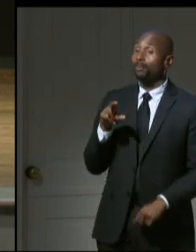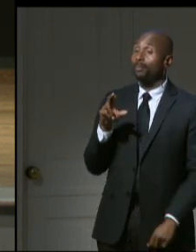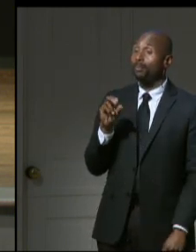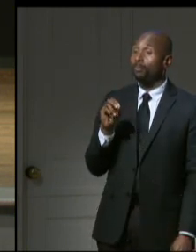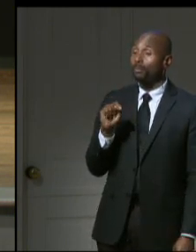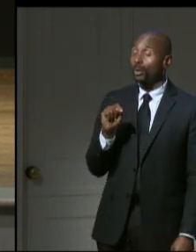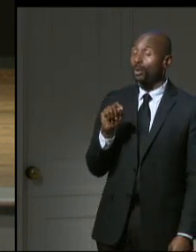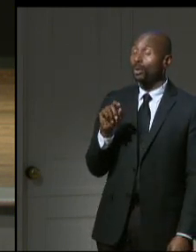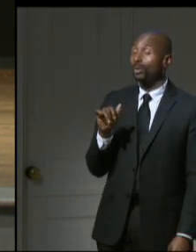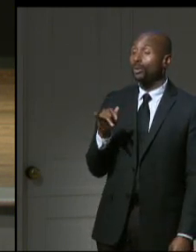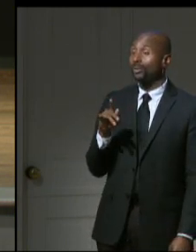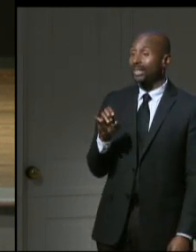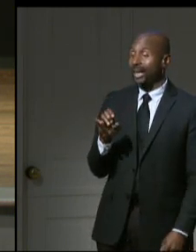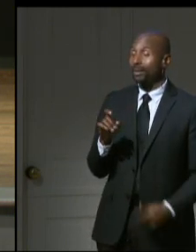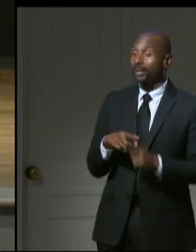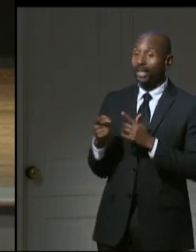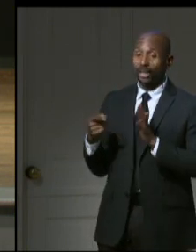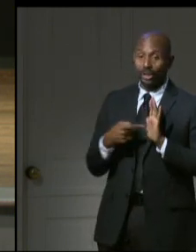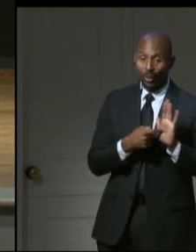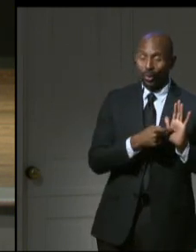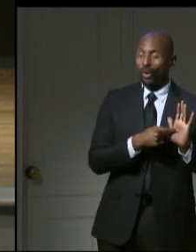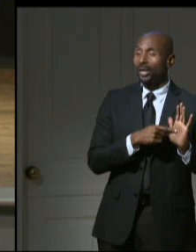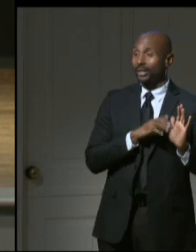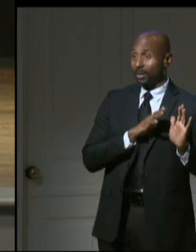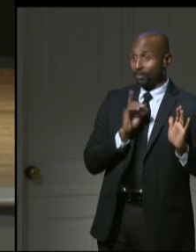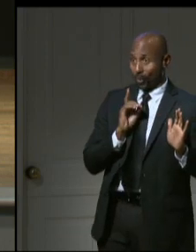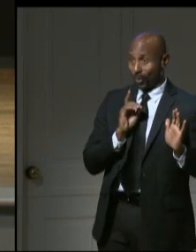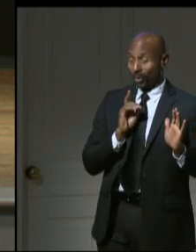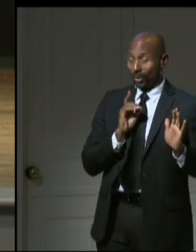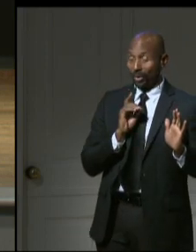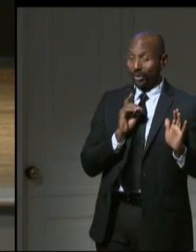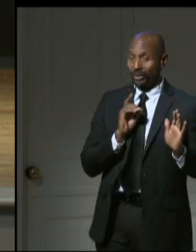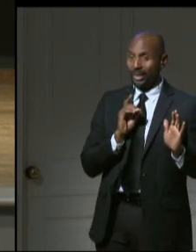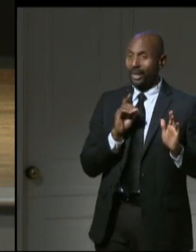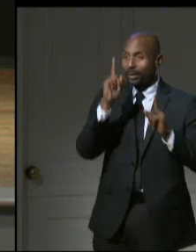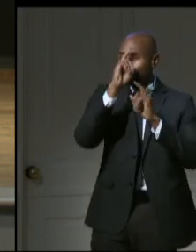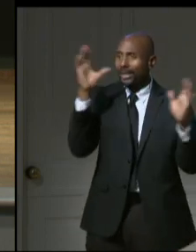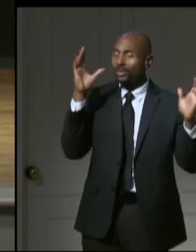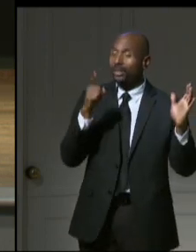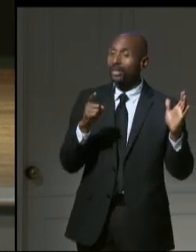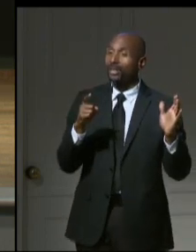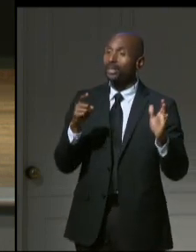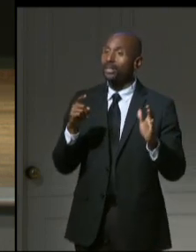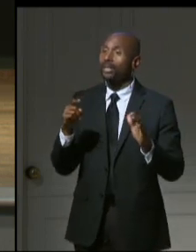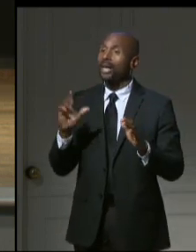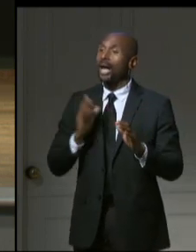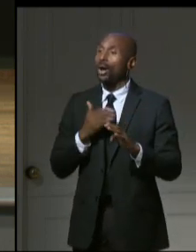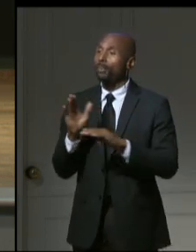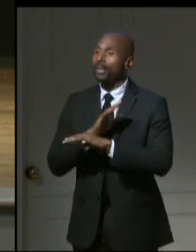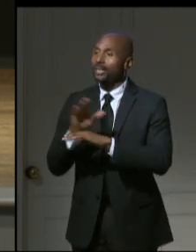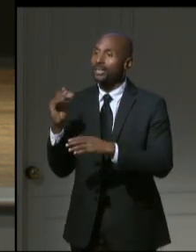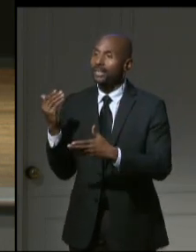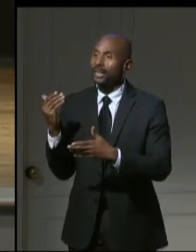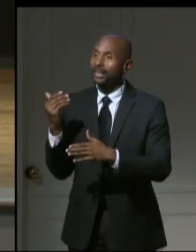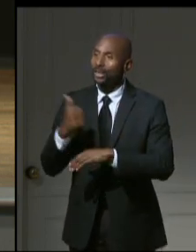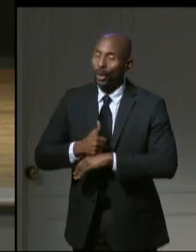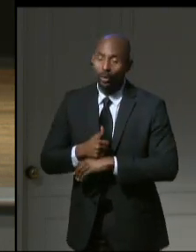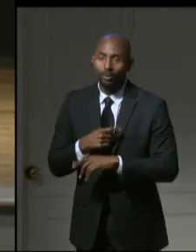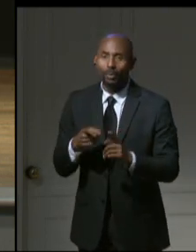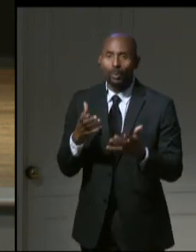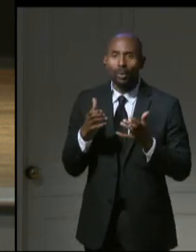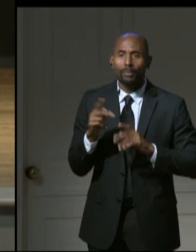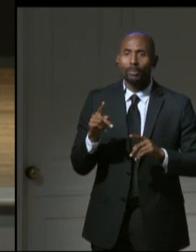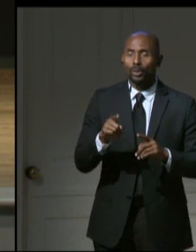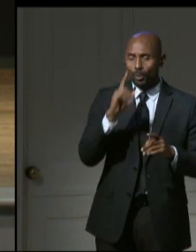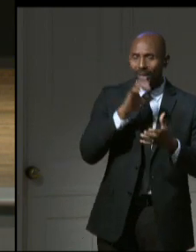feet. This is like, our museum's been closed, like getting people to believe in it. But we're one of the